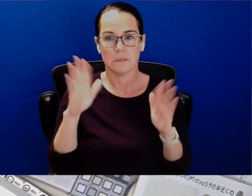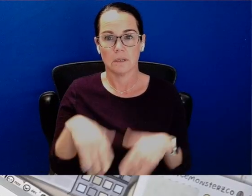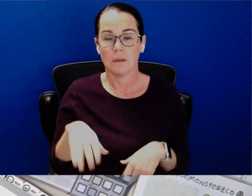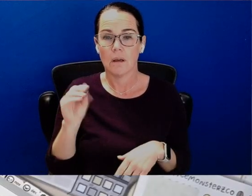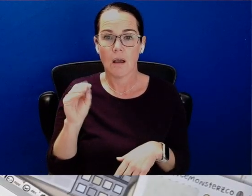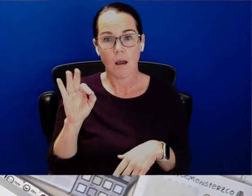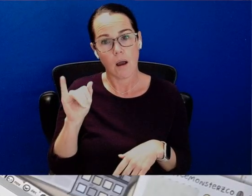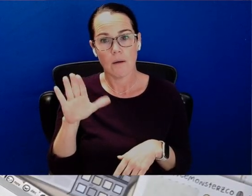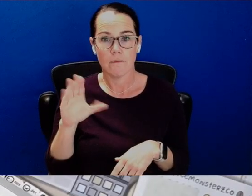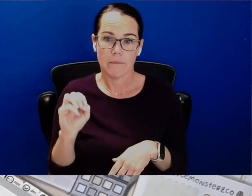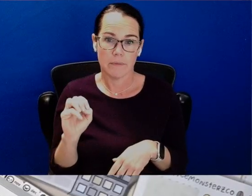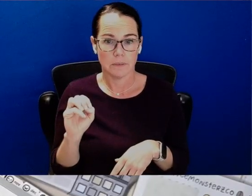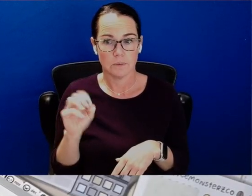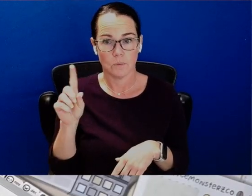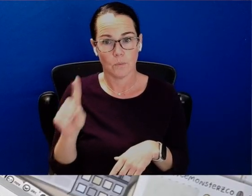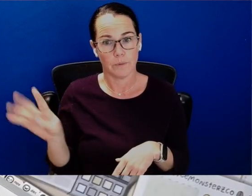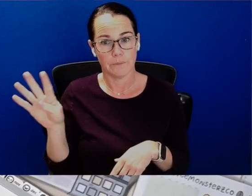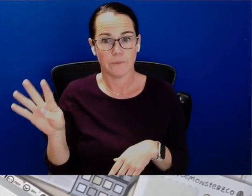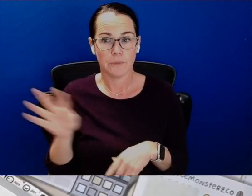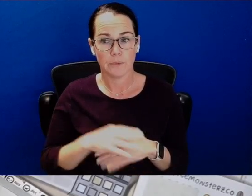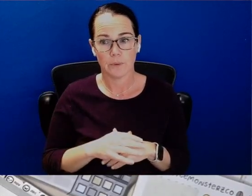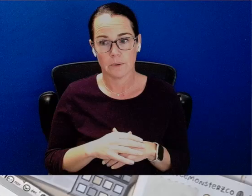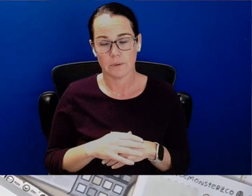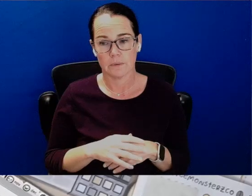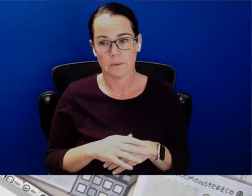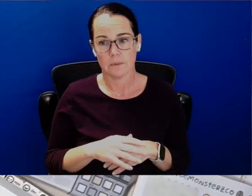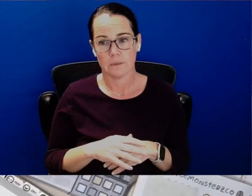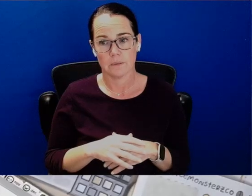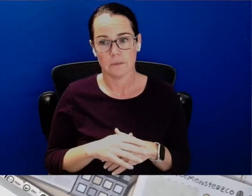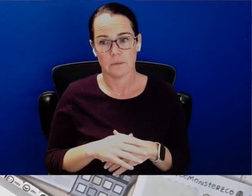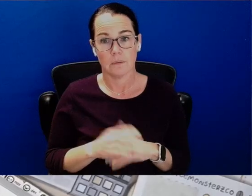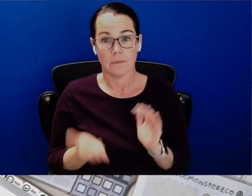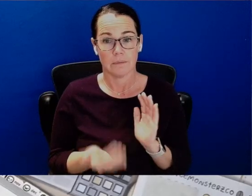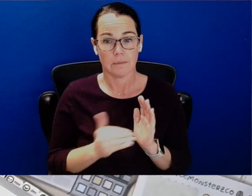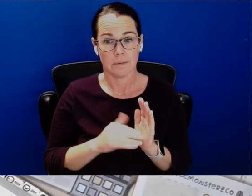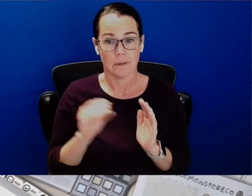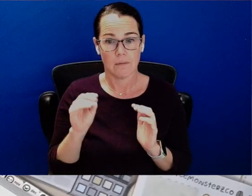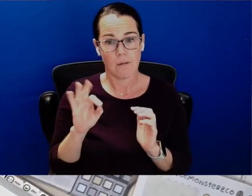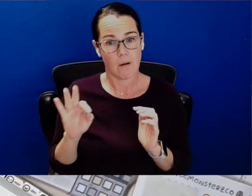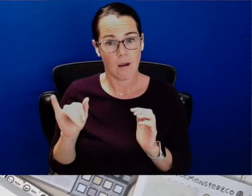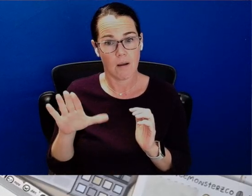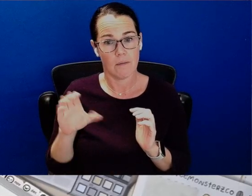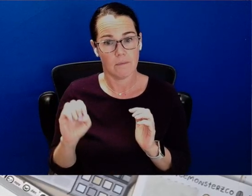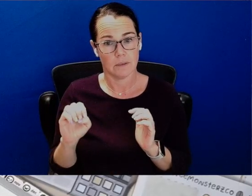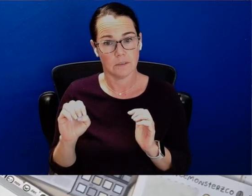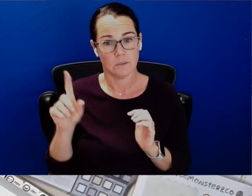Office 1 to 4. And office